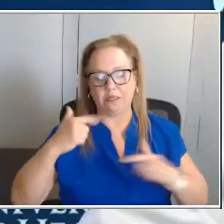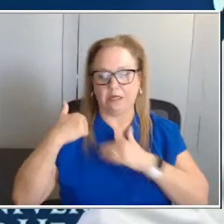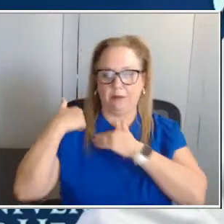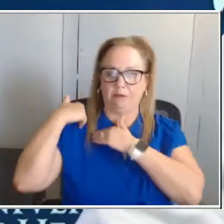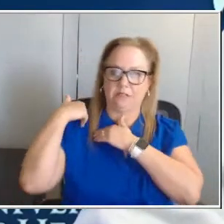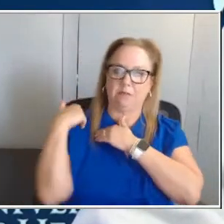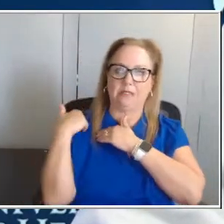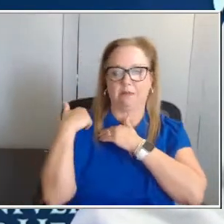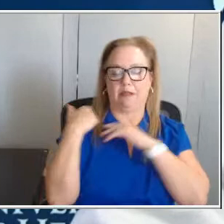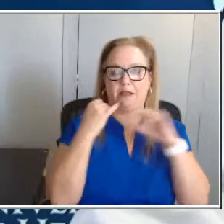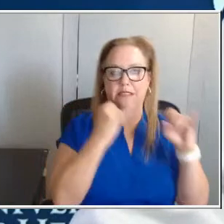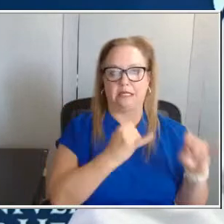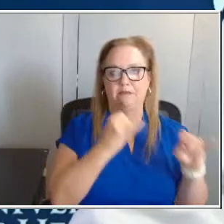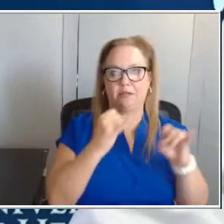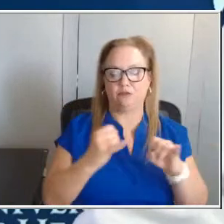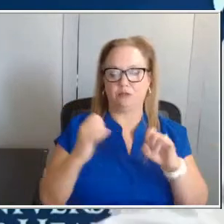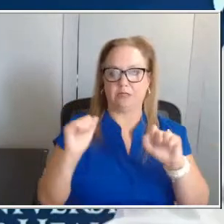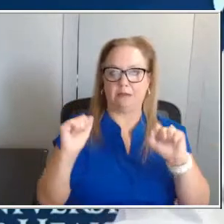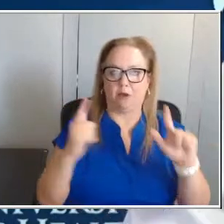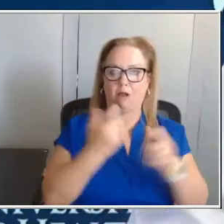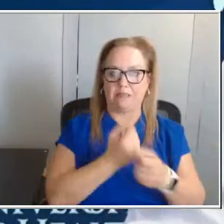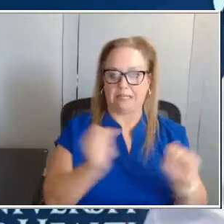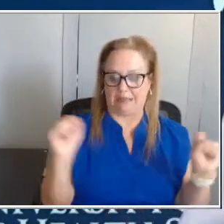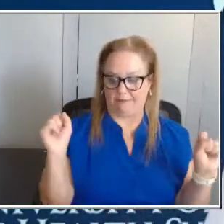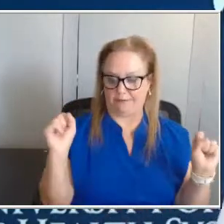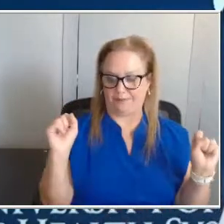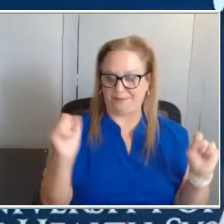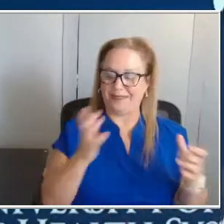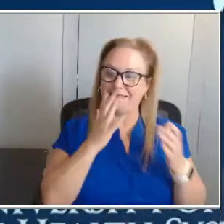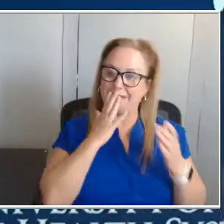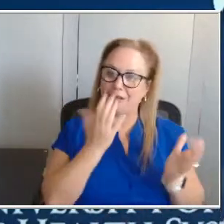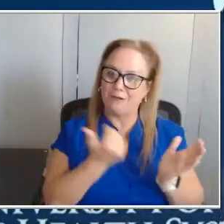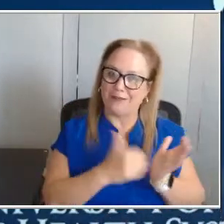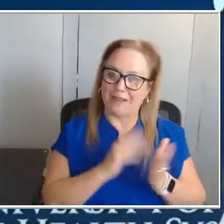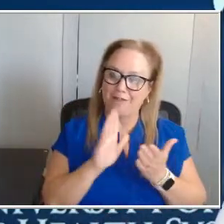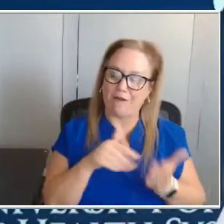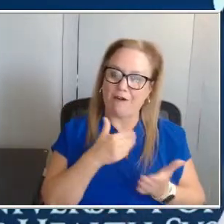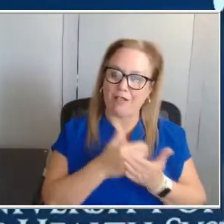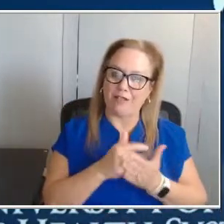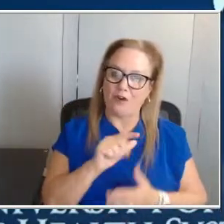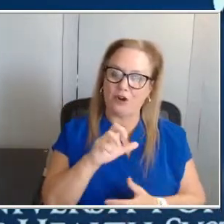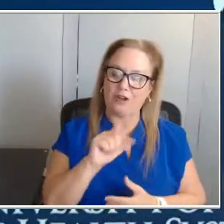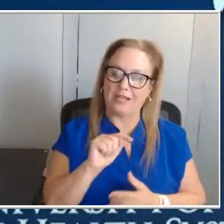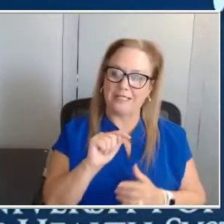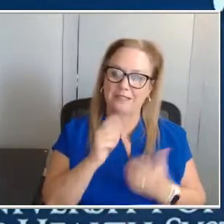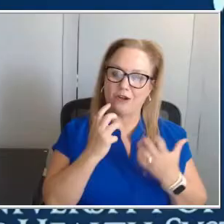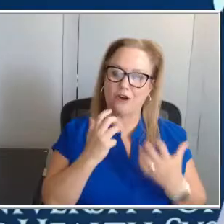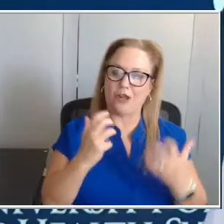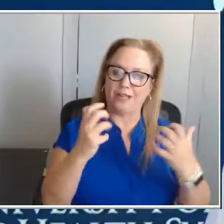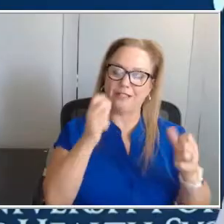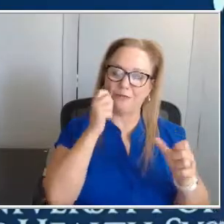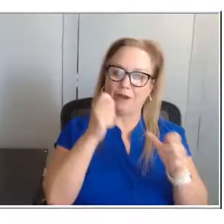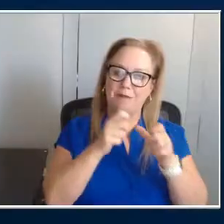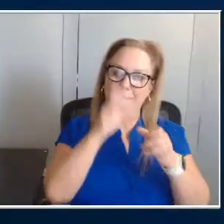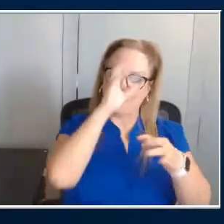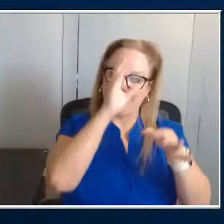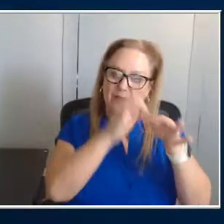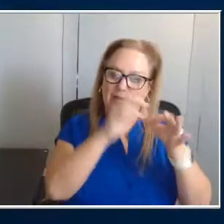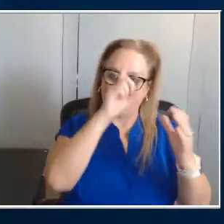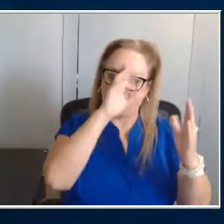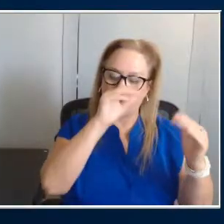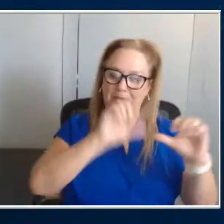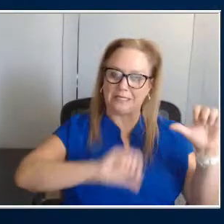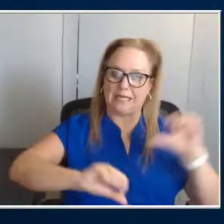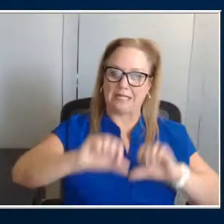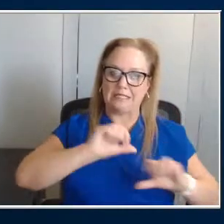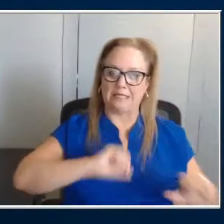individuals to keep all of us safe. So thanks again to all of our guests. Thanks again to our audience. Remember, faith, hope, and science. Coming up